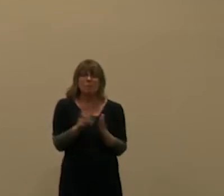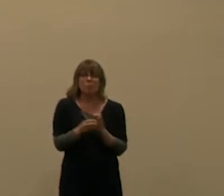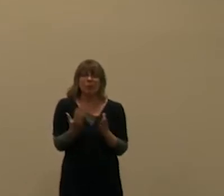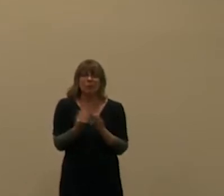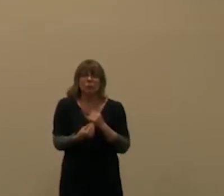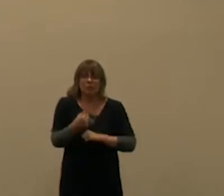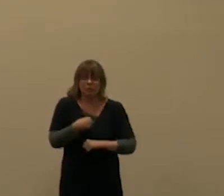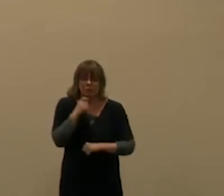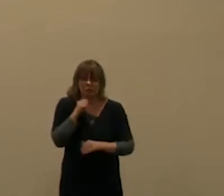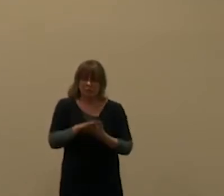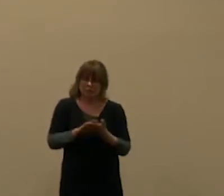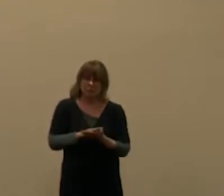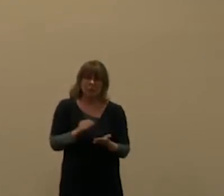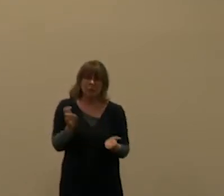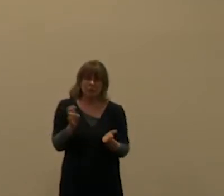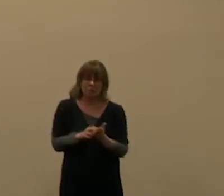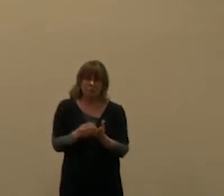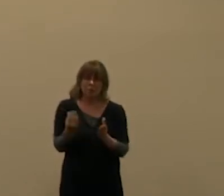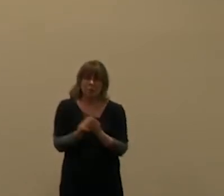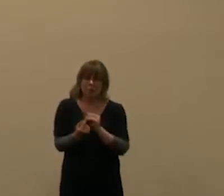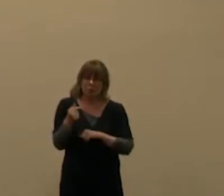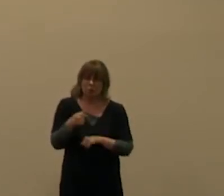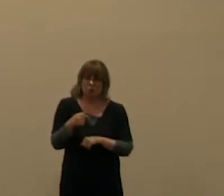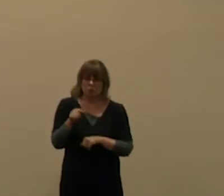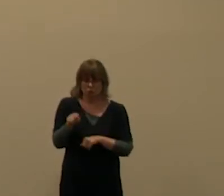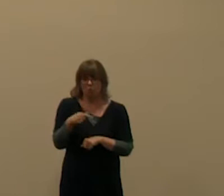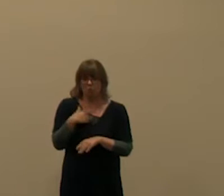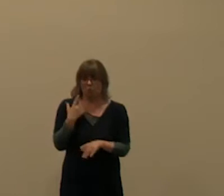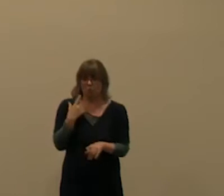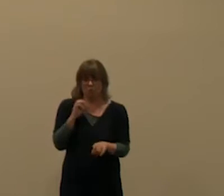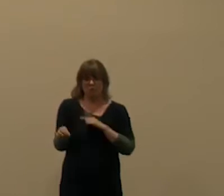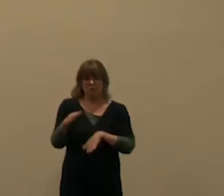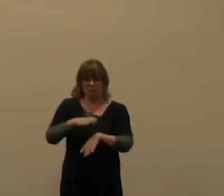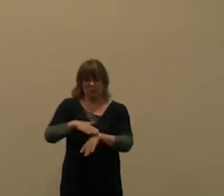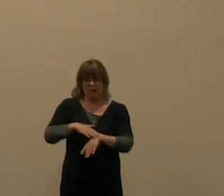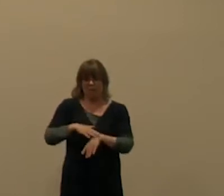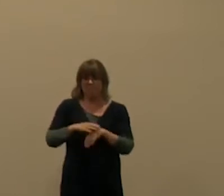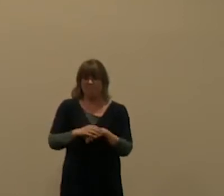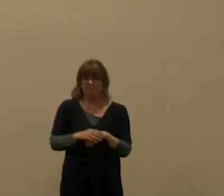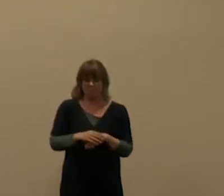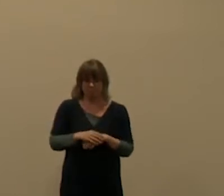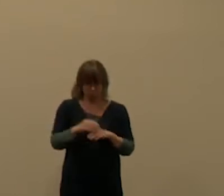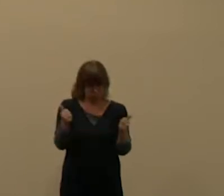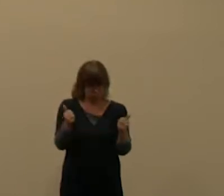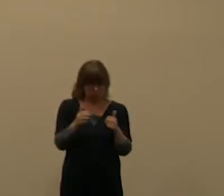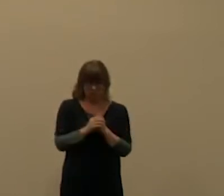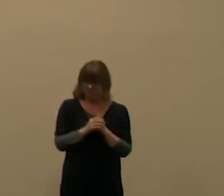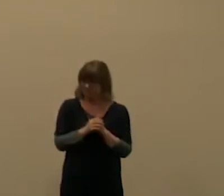actually book a meeting with you on a certain time slot. So that's very cool.